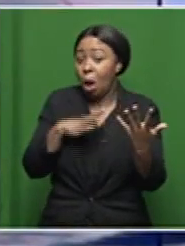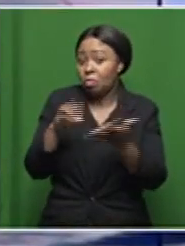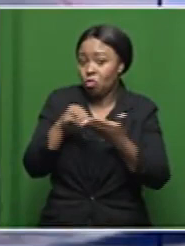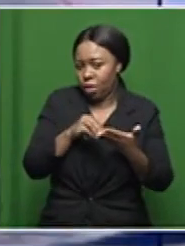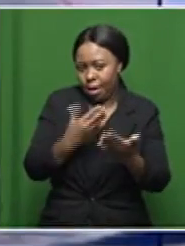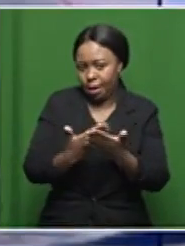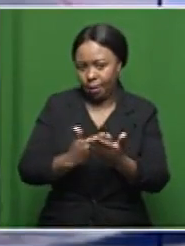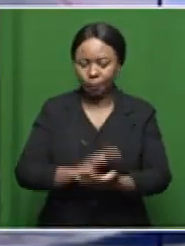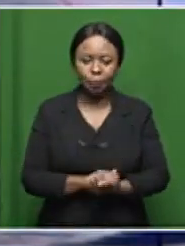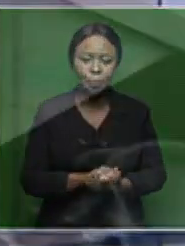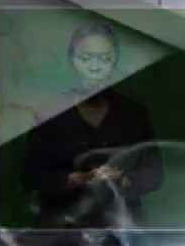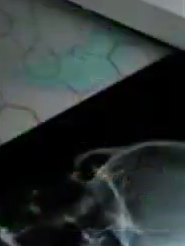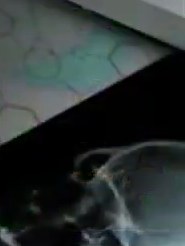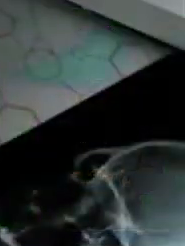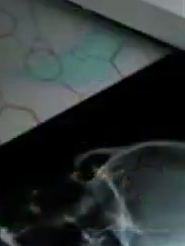about.